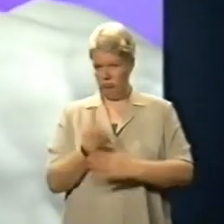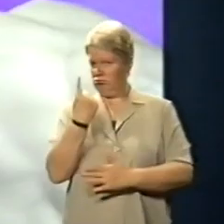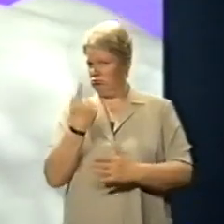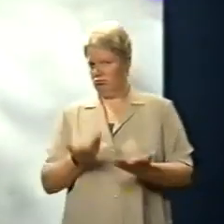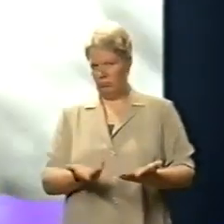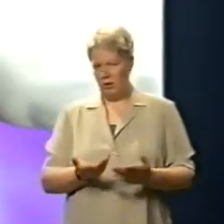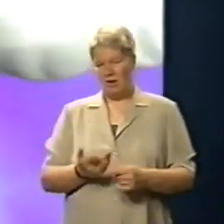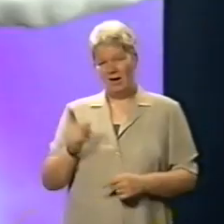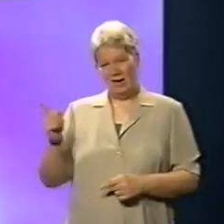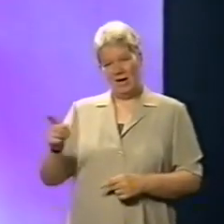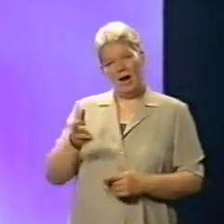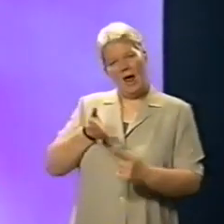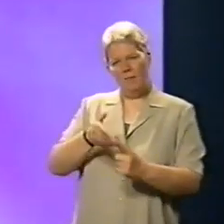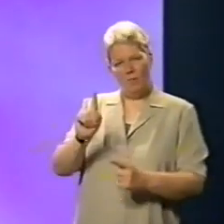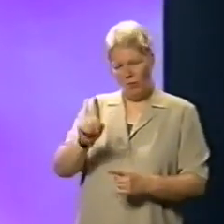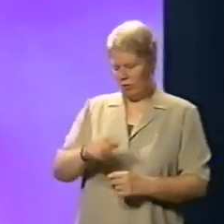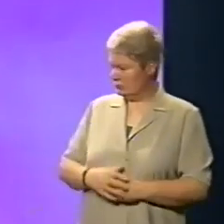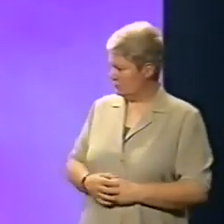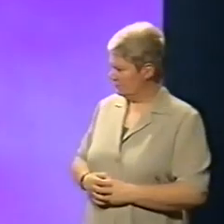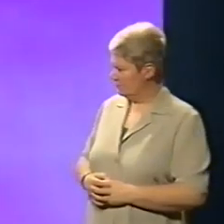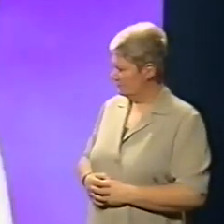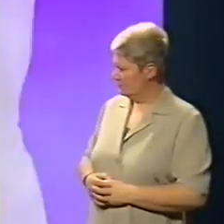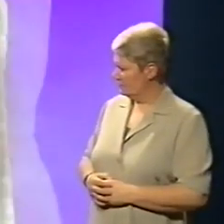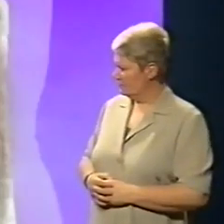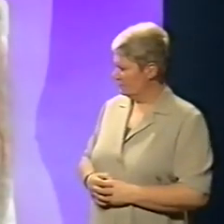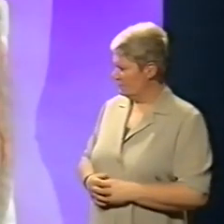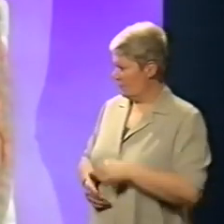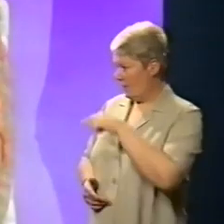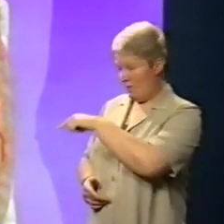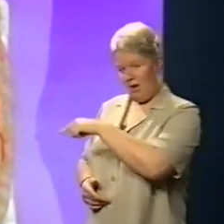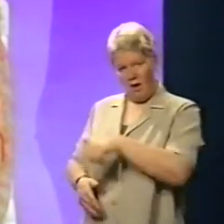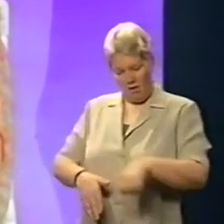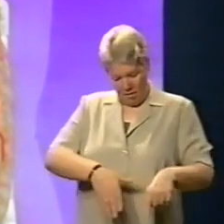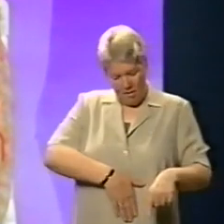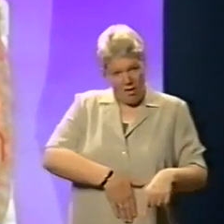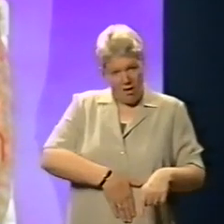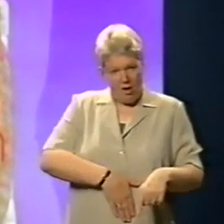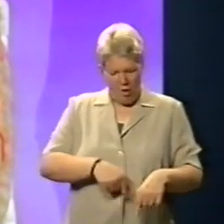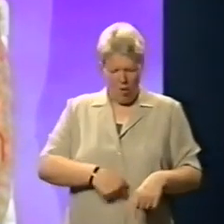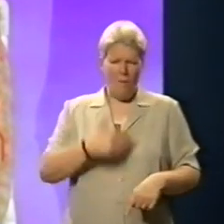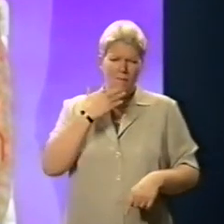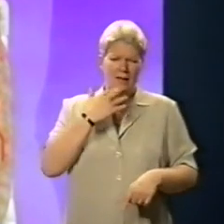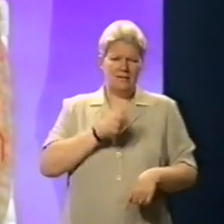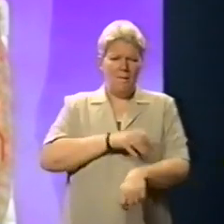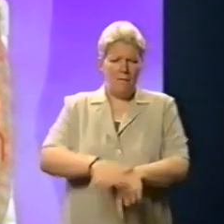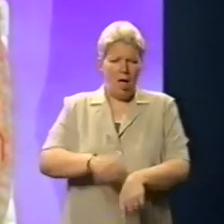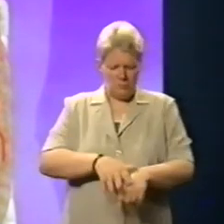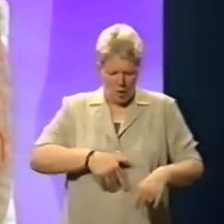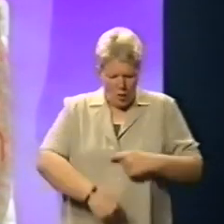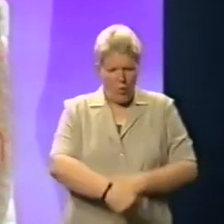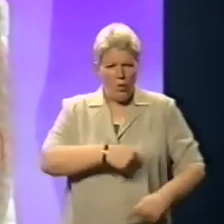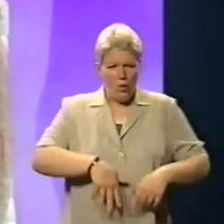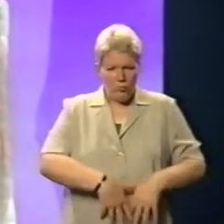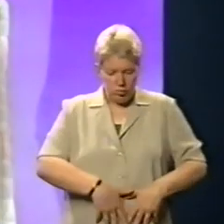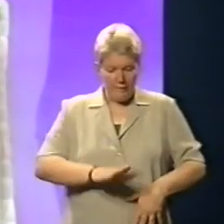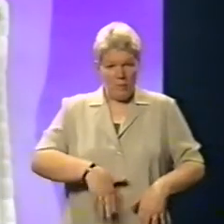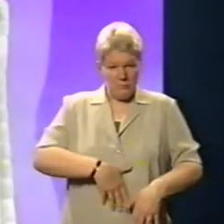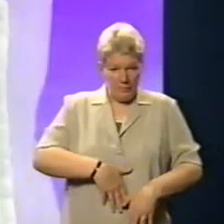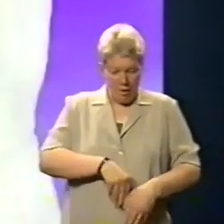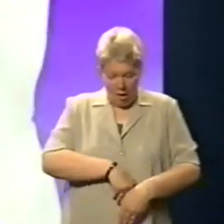He's going to cut into Vicky's abdomen to remove a piece of membrane which is rich in blood vessels from around the stomach. He'll